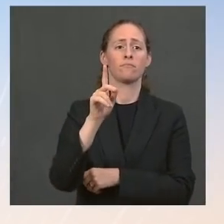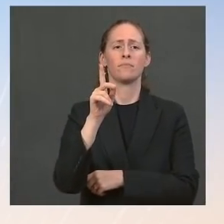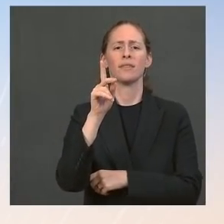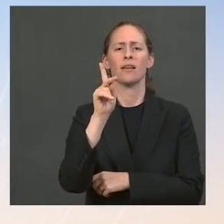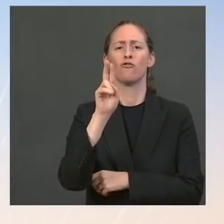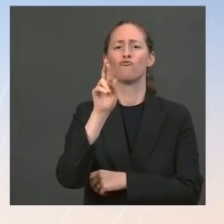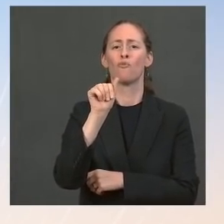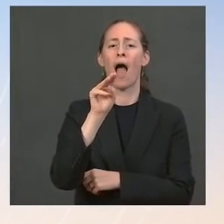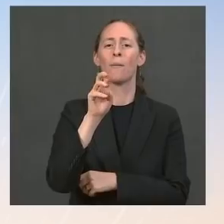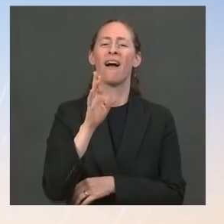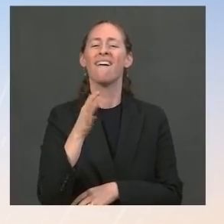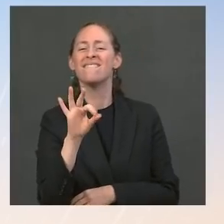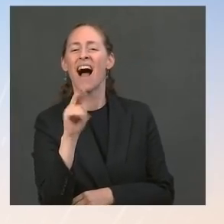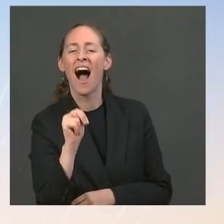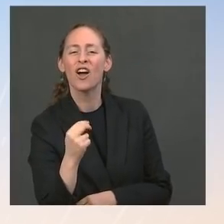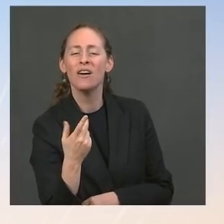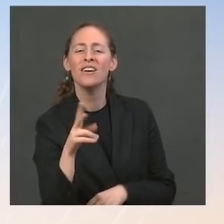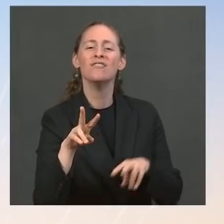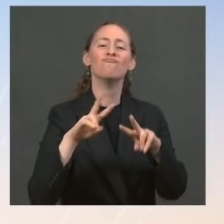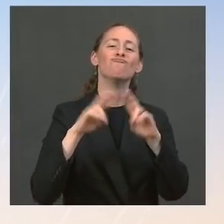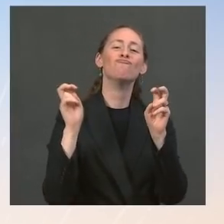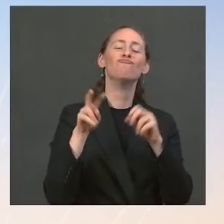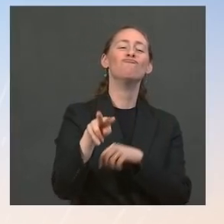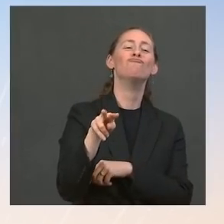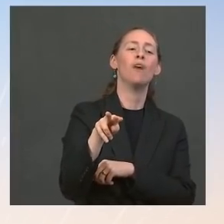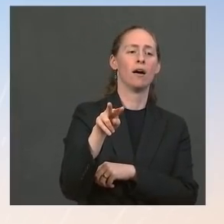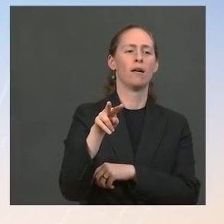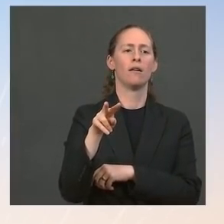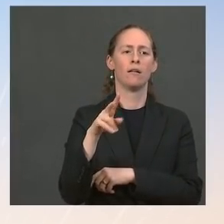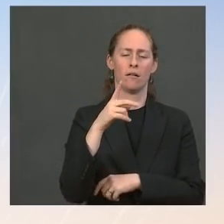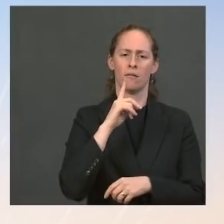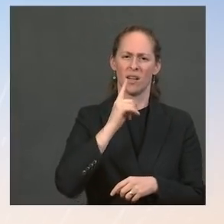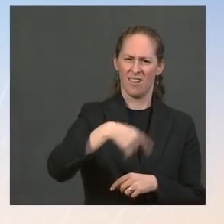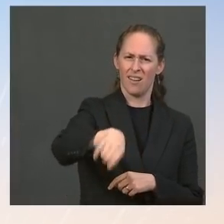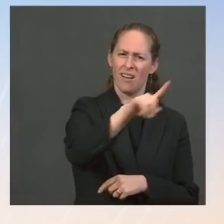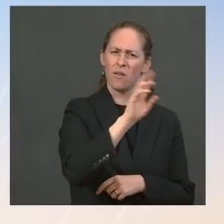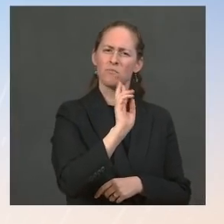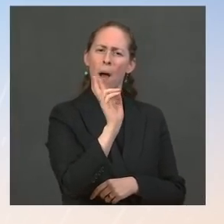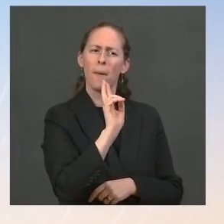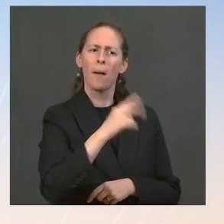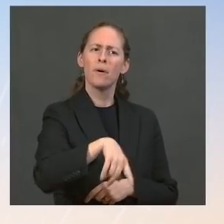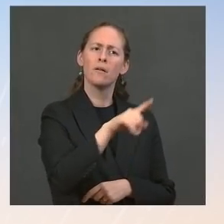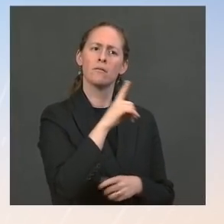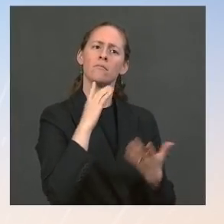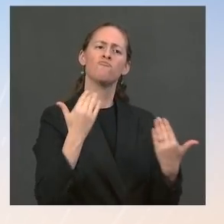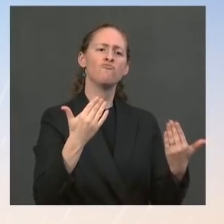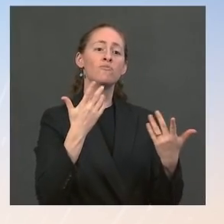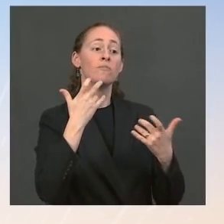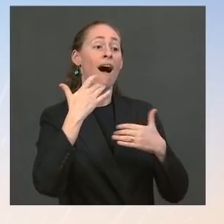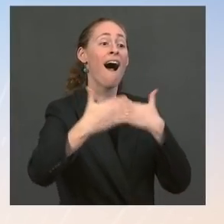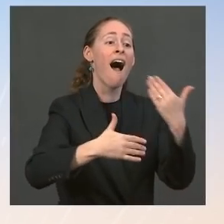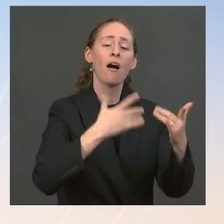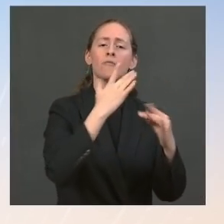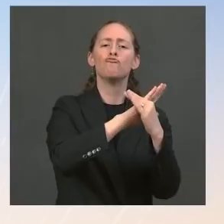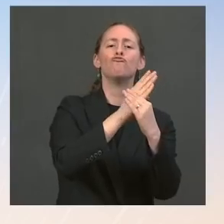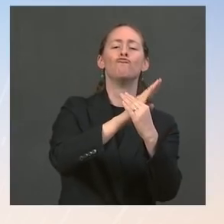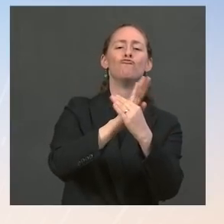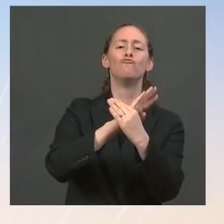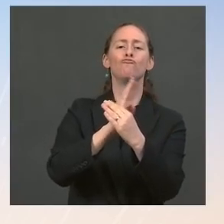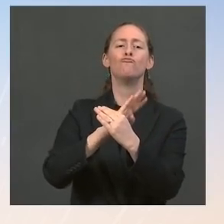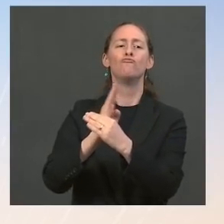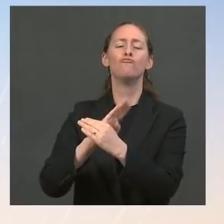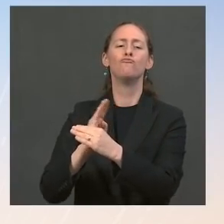that Republicans would use every tool at their disposal to slow Democrats from doing this on their own. What we're trying to do right now is do it on their